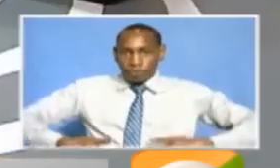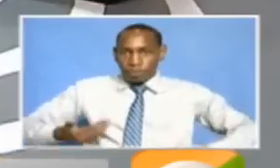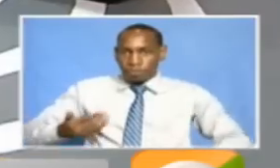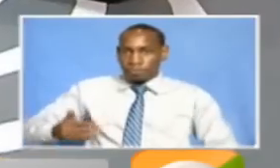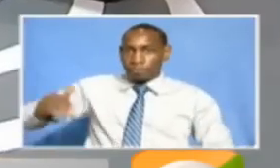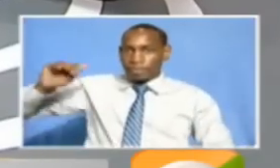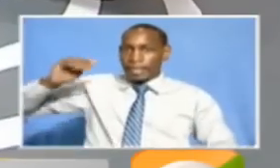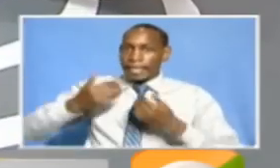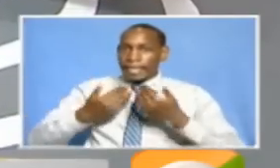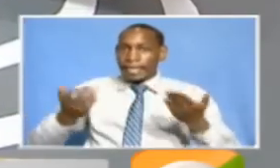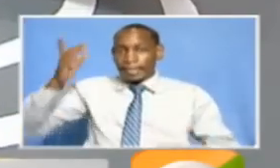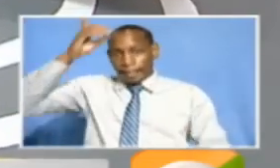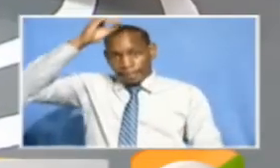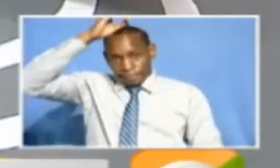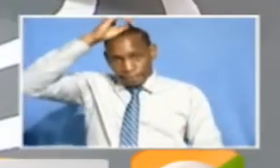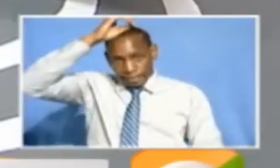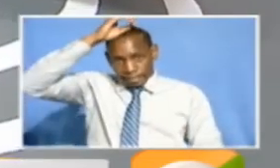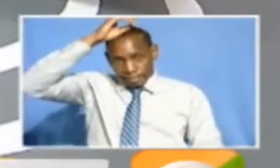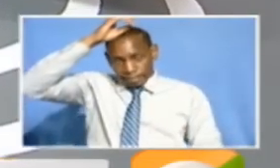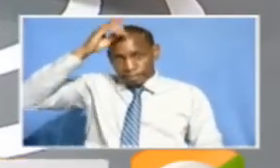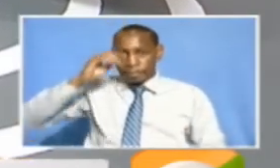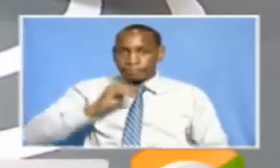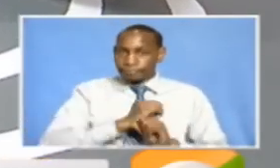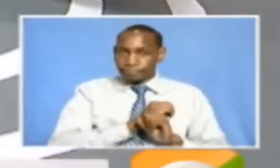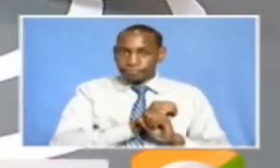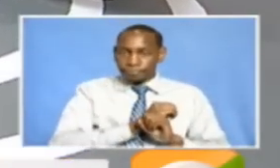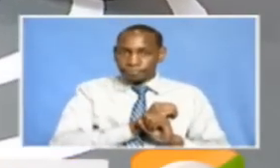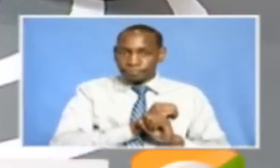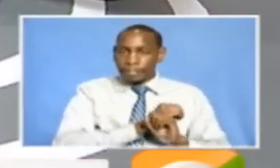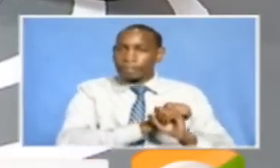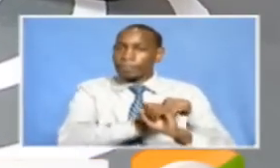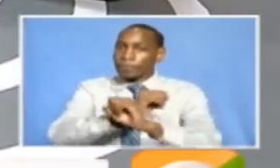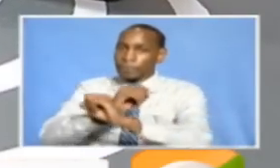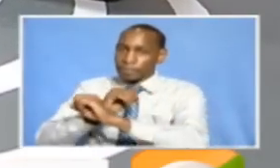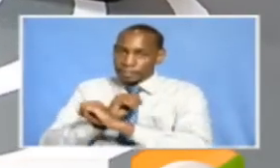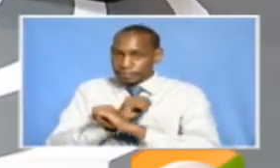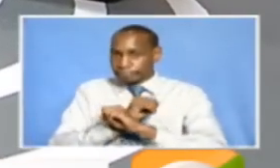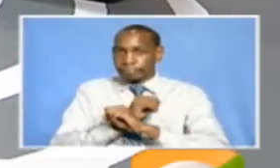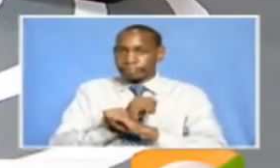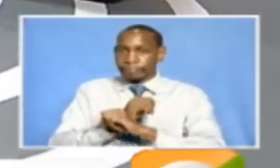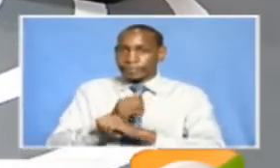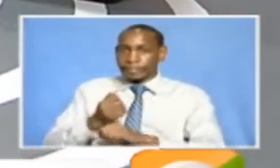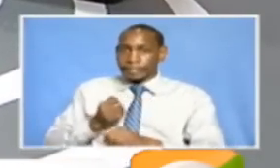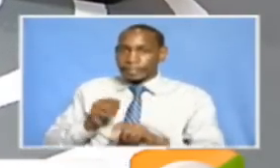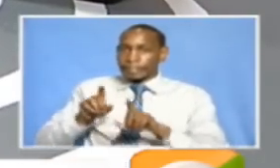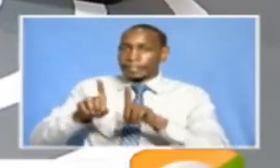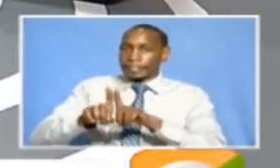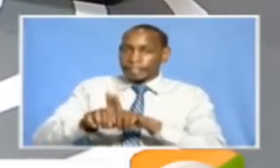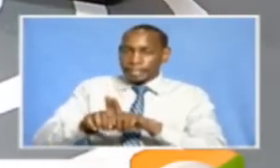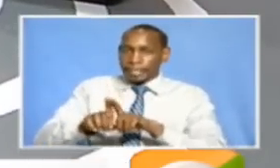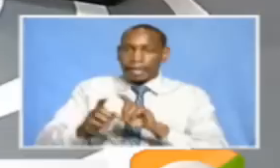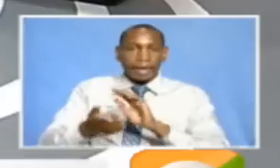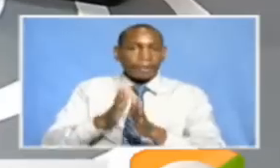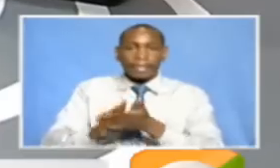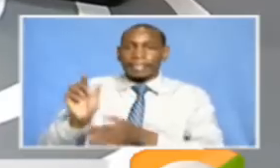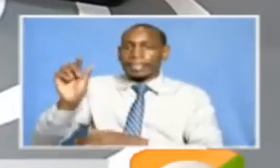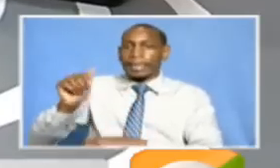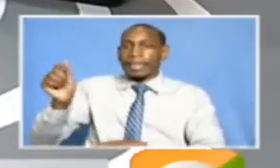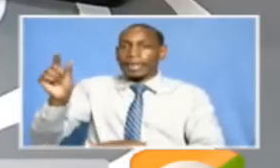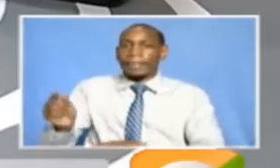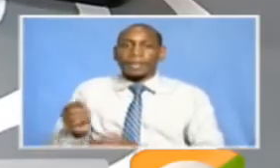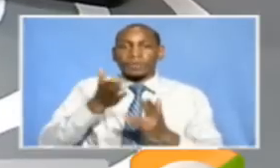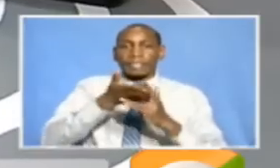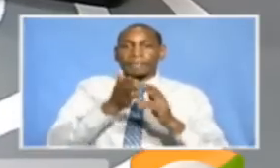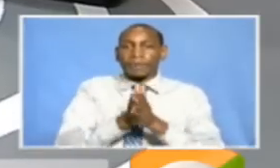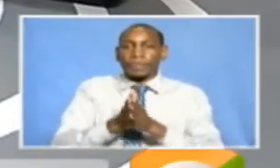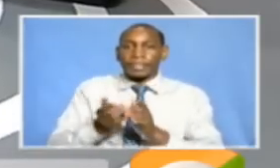any village, they are very protective around their sisters. Yeah. They won't want anyone to interfere with their